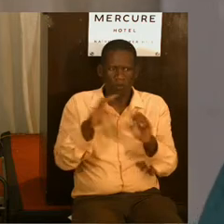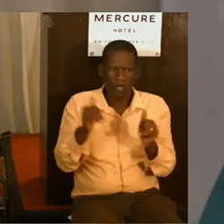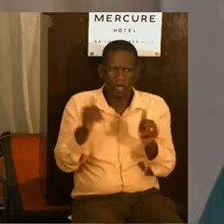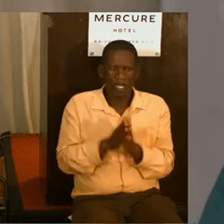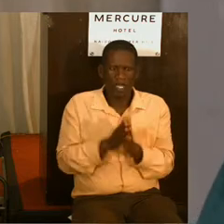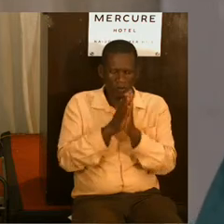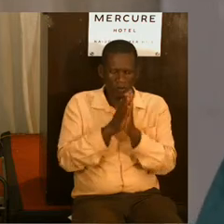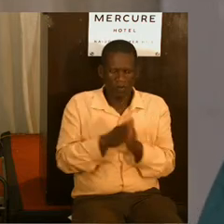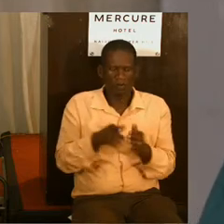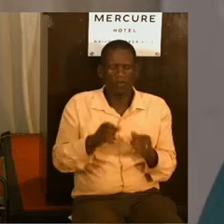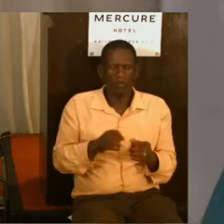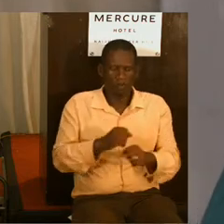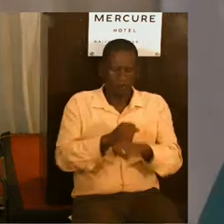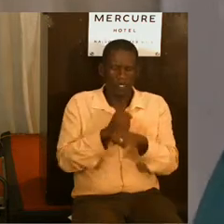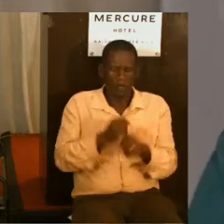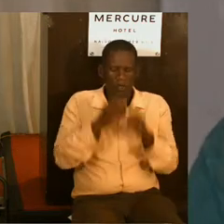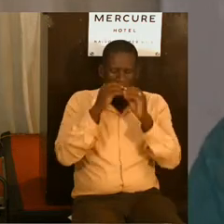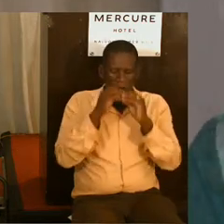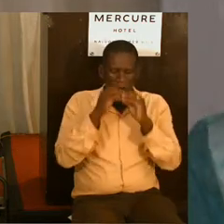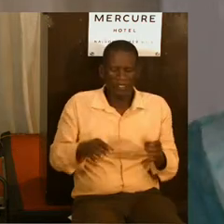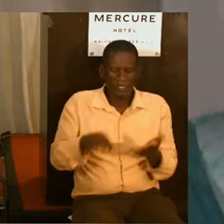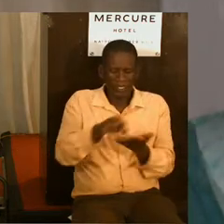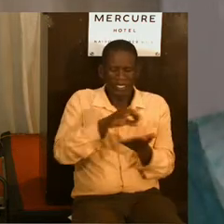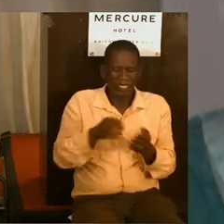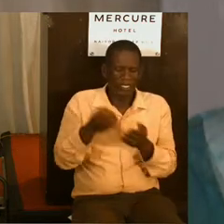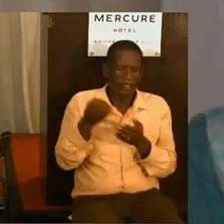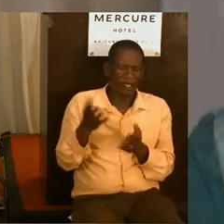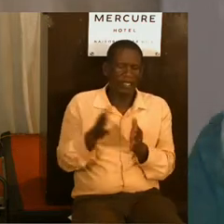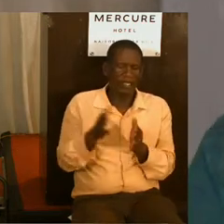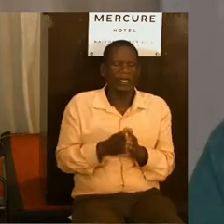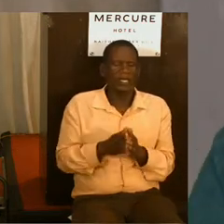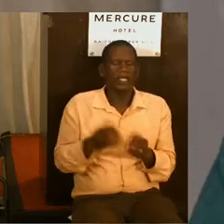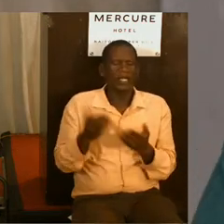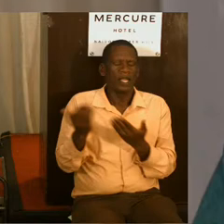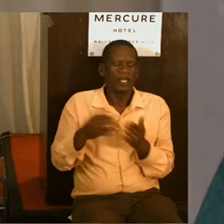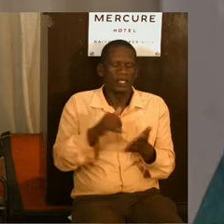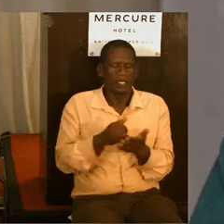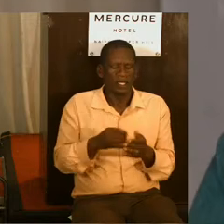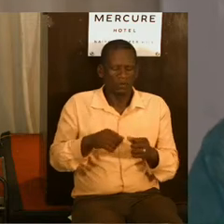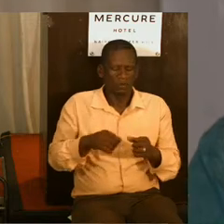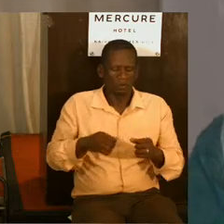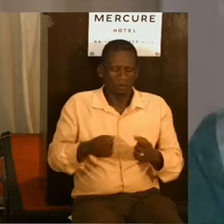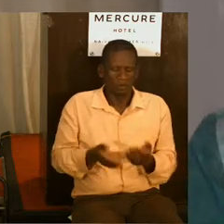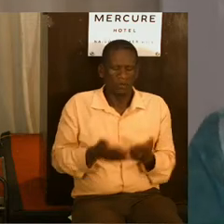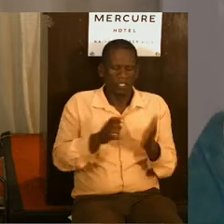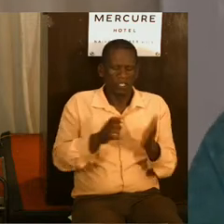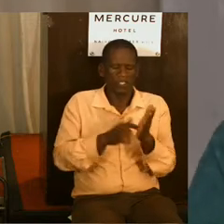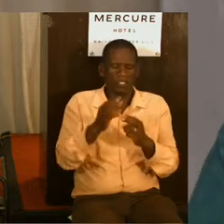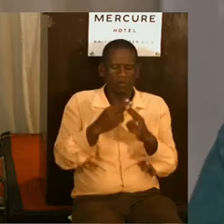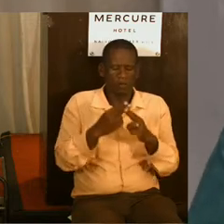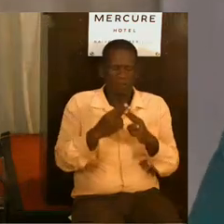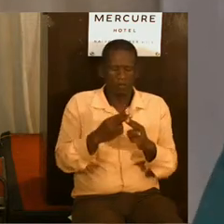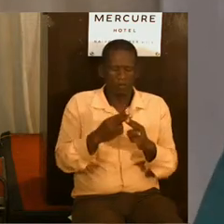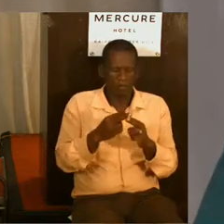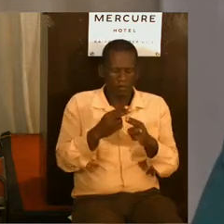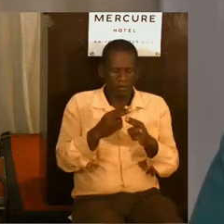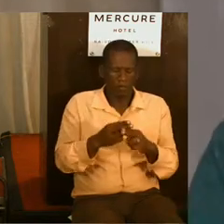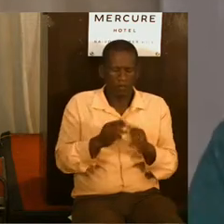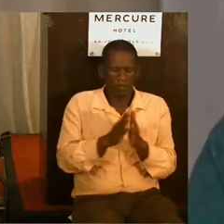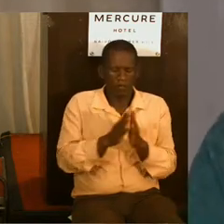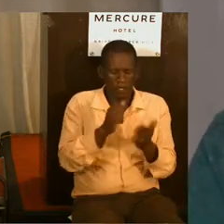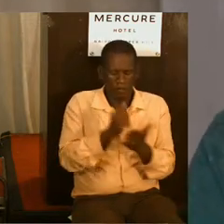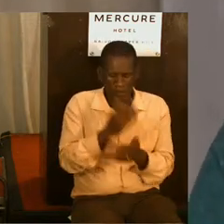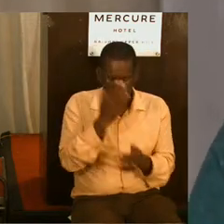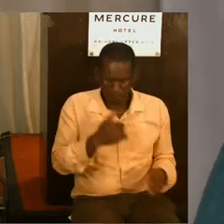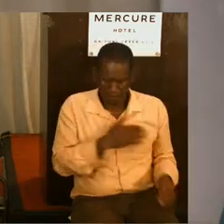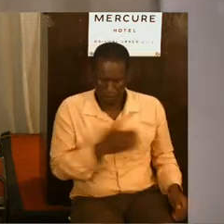and we pray for your coverage bless the tea that we are going to have and let it now reach our souls in Jesus name I pray believing and trusting